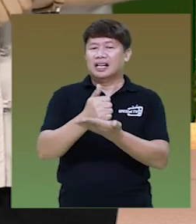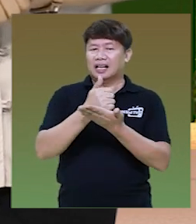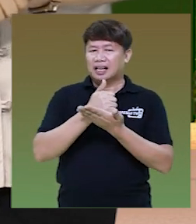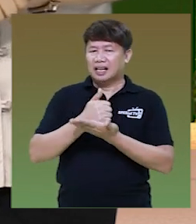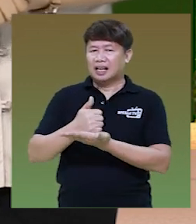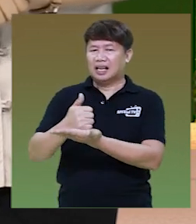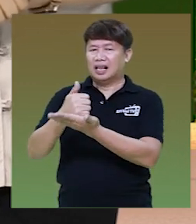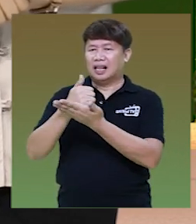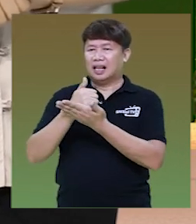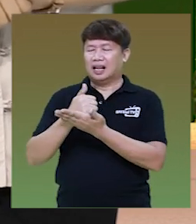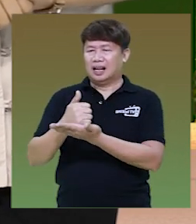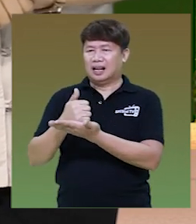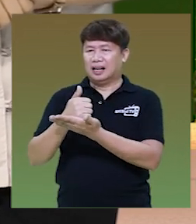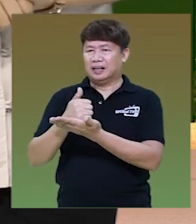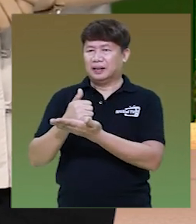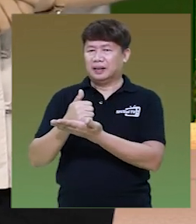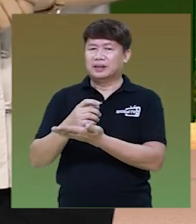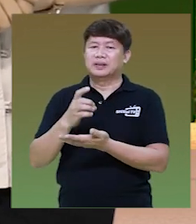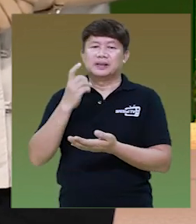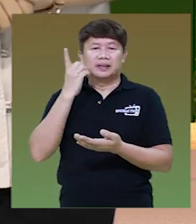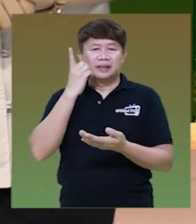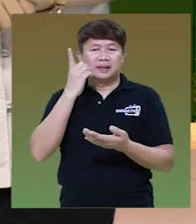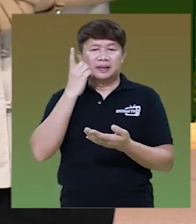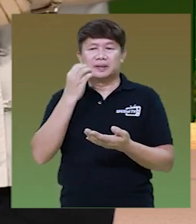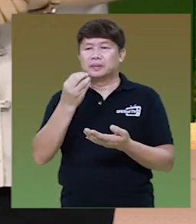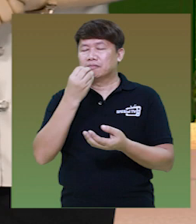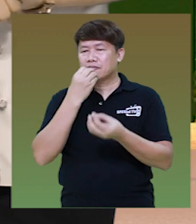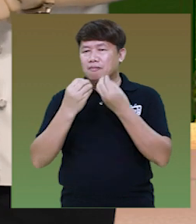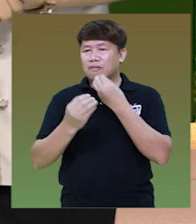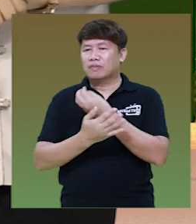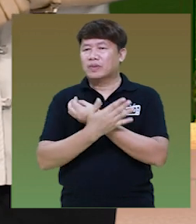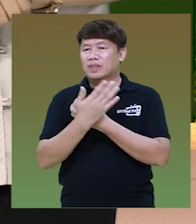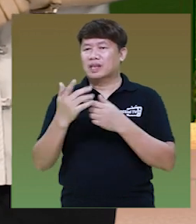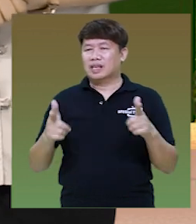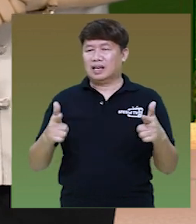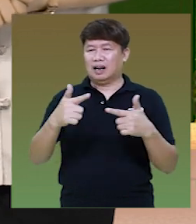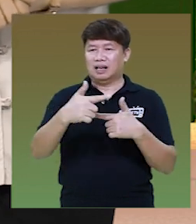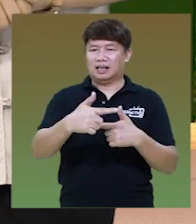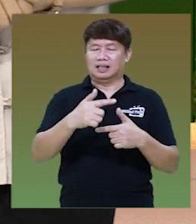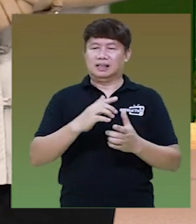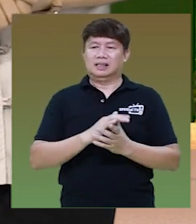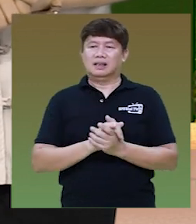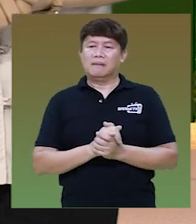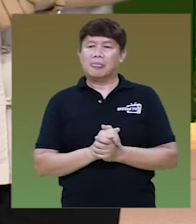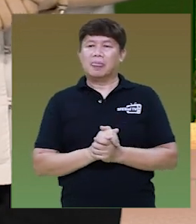helped her every day by eating weeds in the garden.